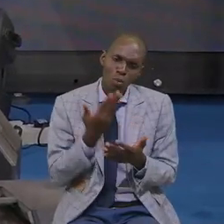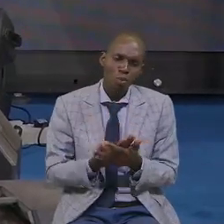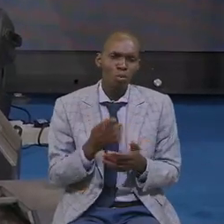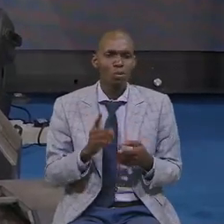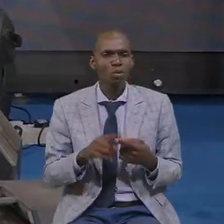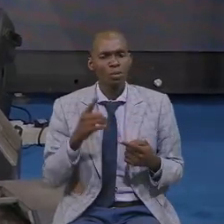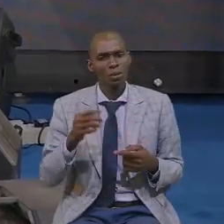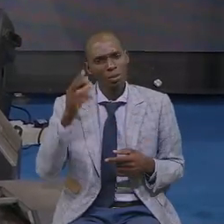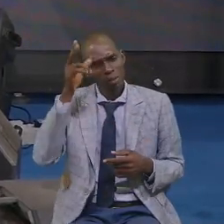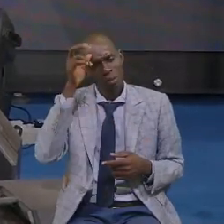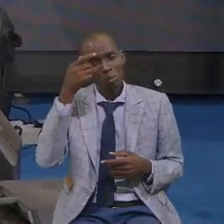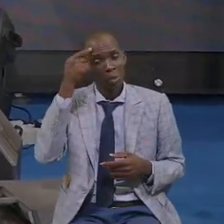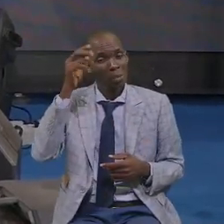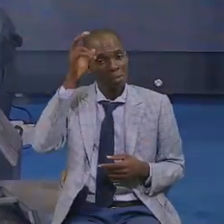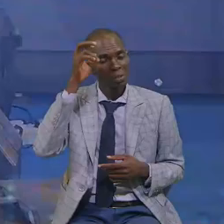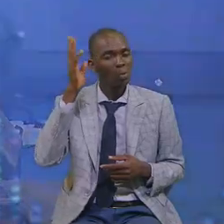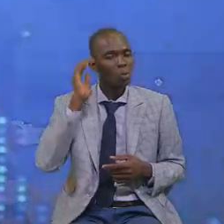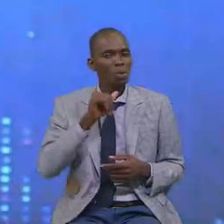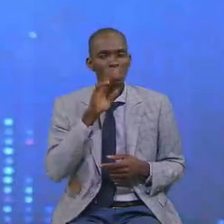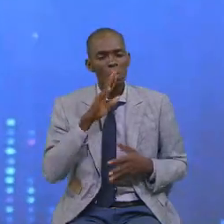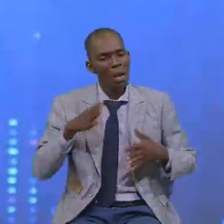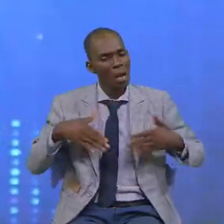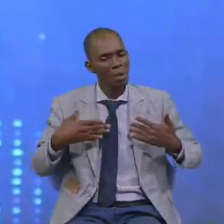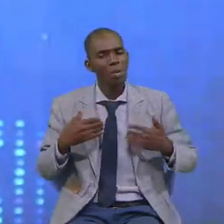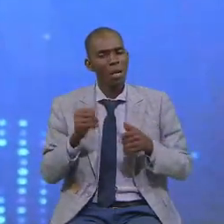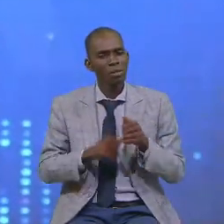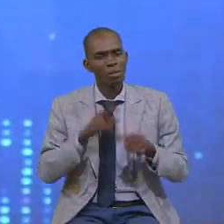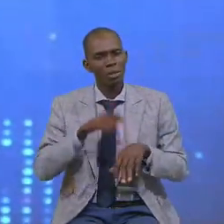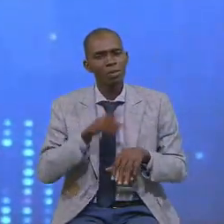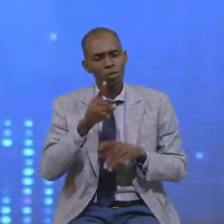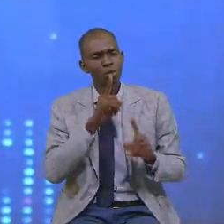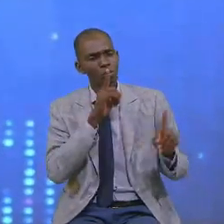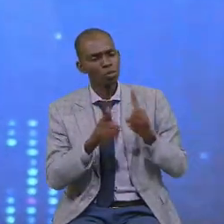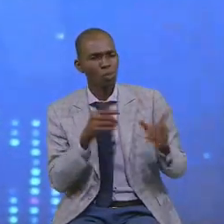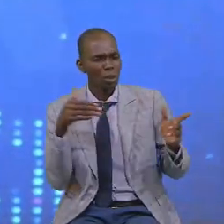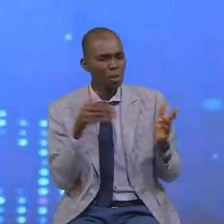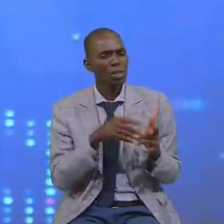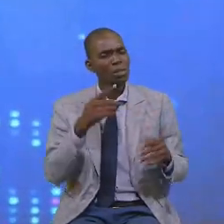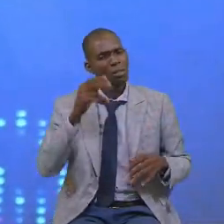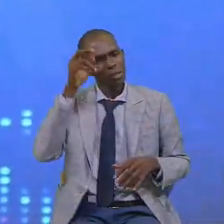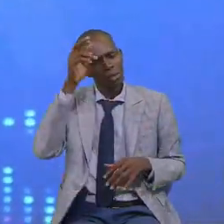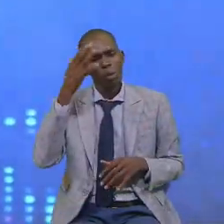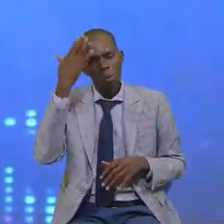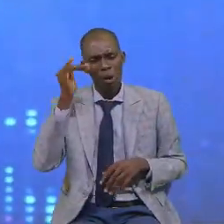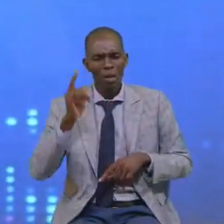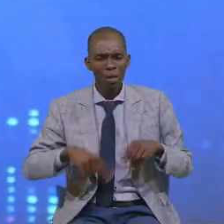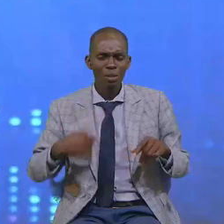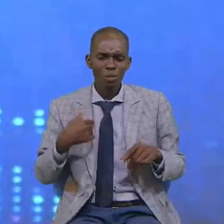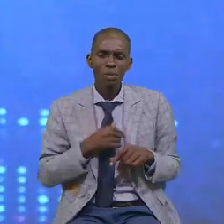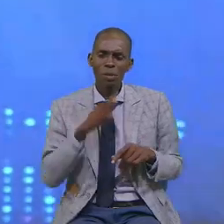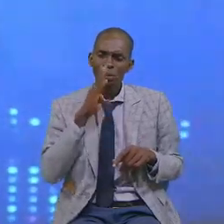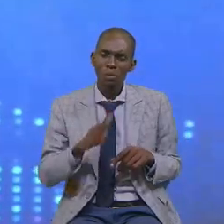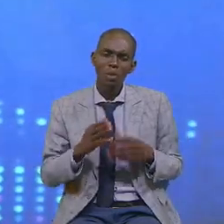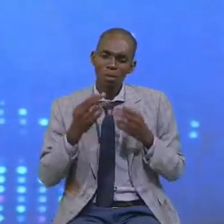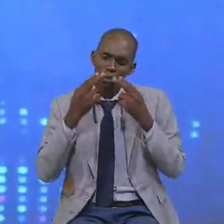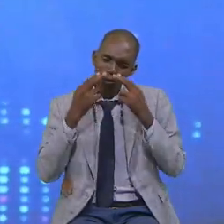feel good the way you are talking about him and you are casting me out. Why can't we be gentle to him?